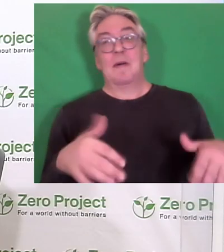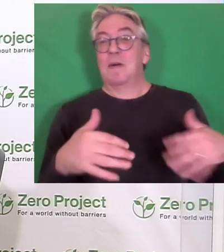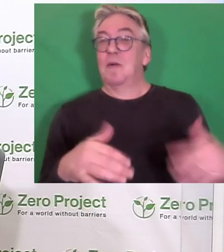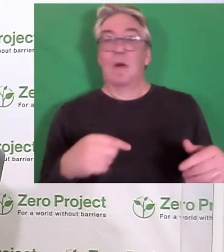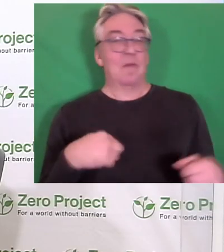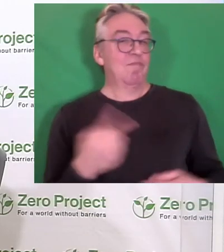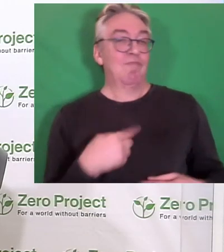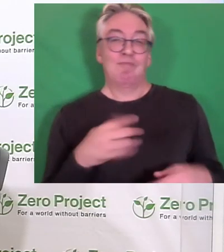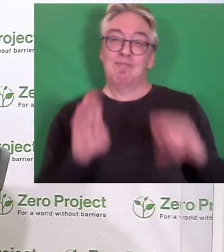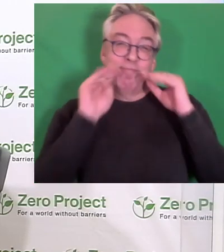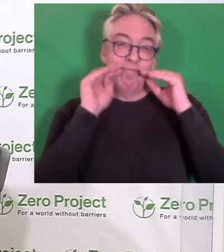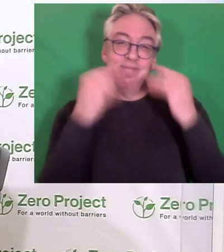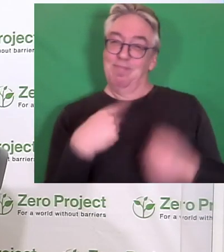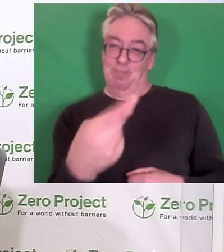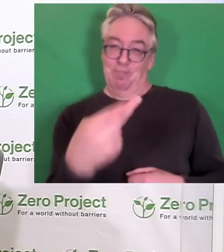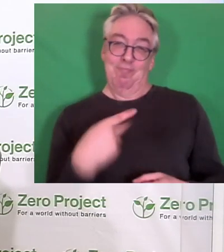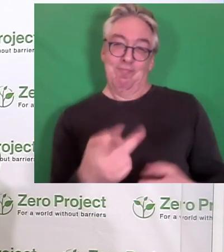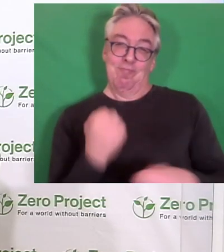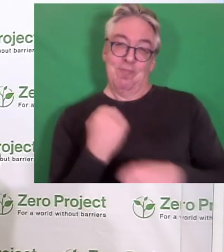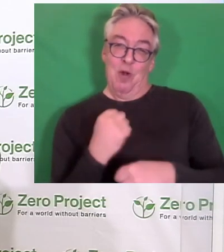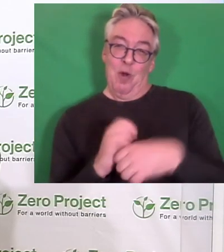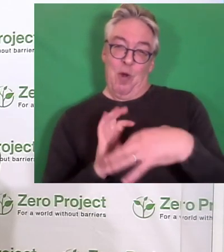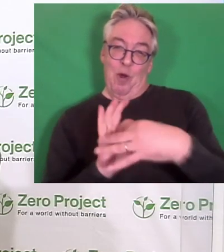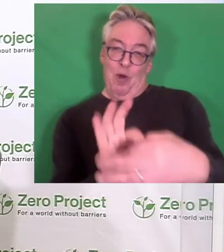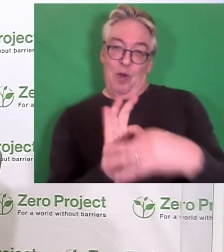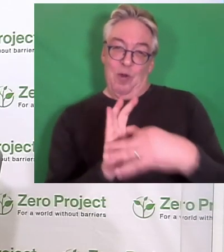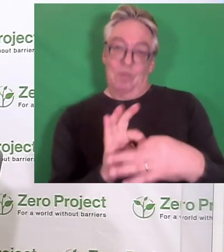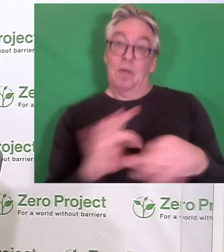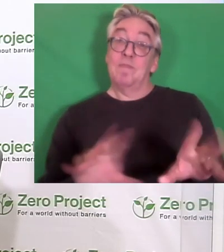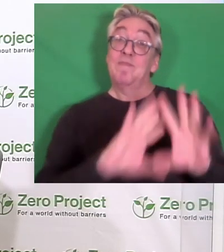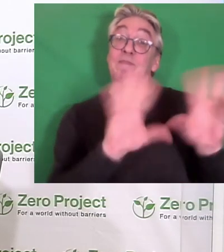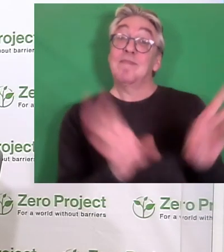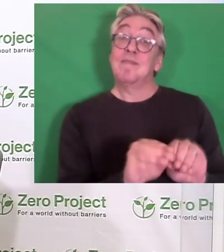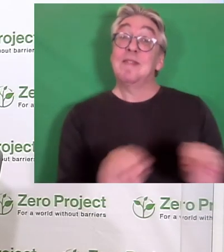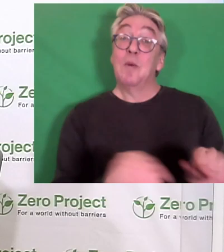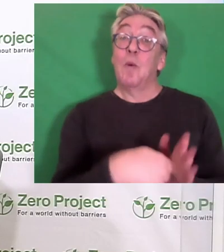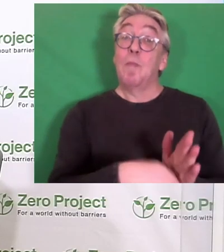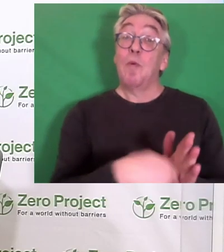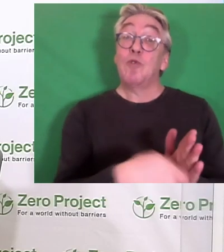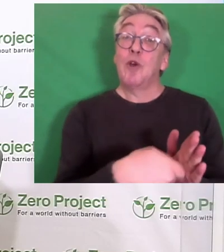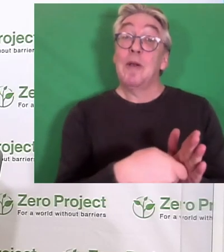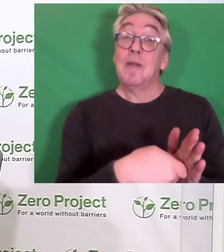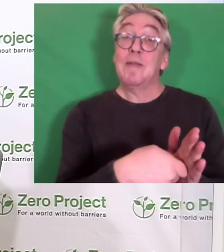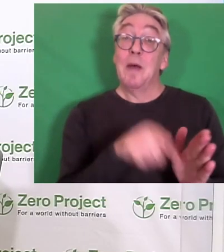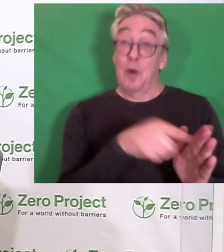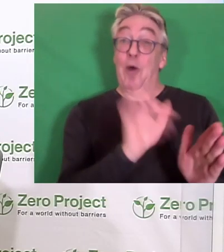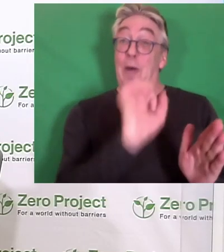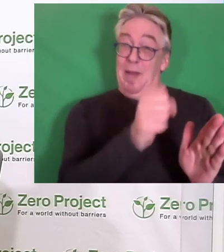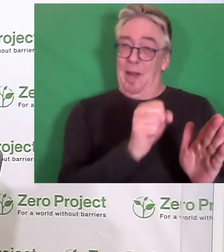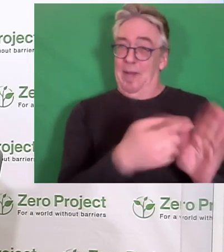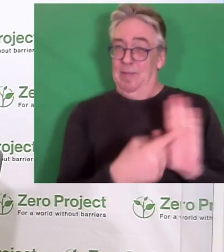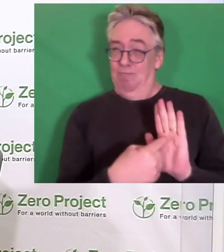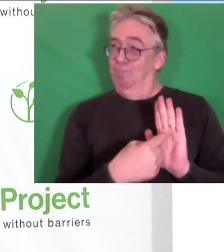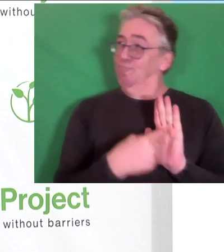together and together with Zero to spread the word that there are solutions out there. There